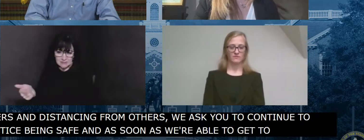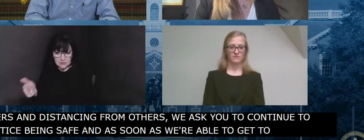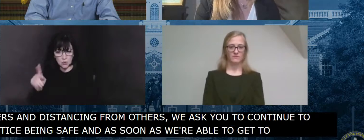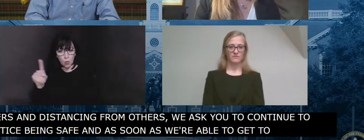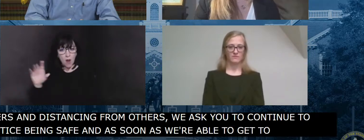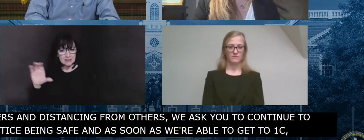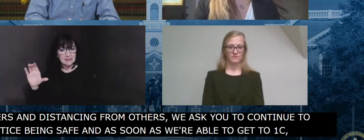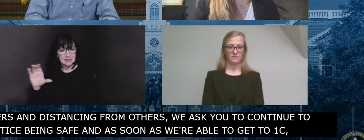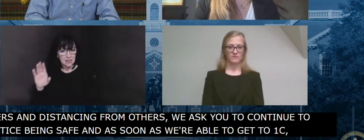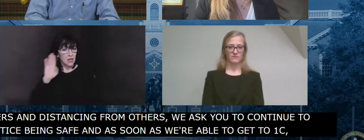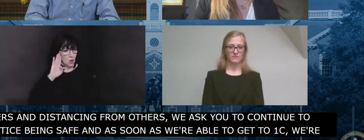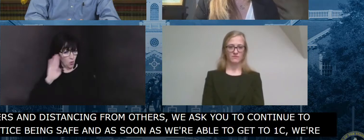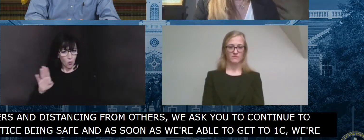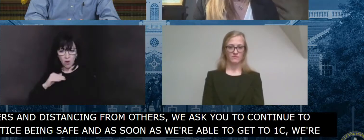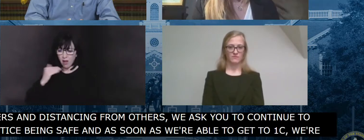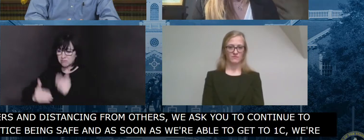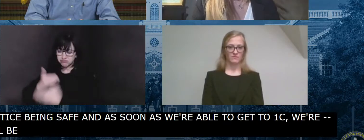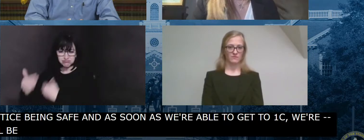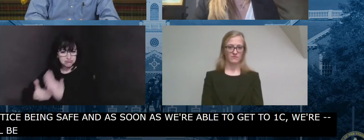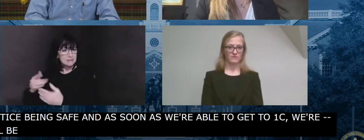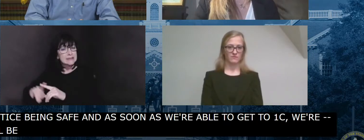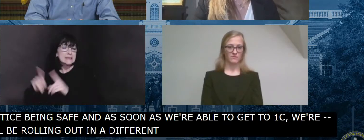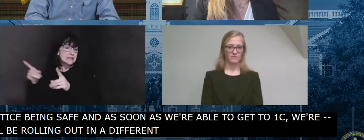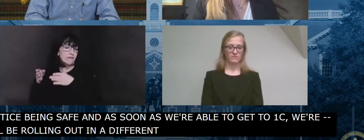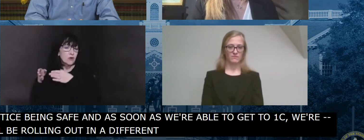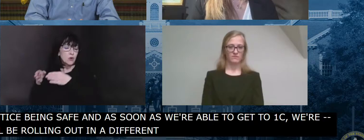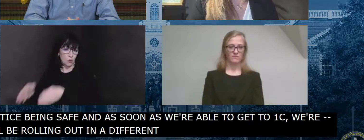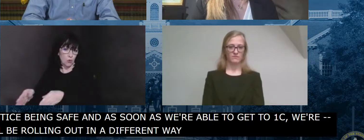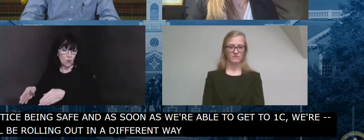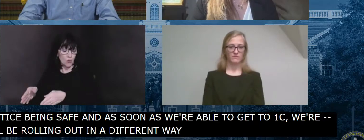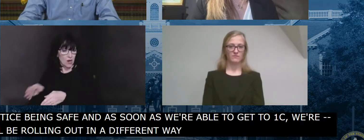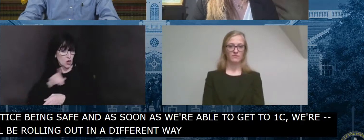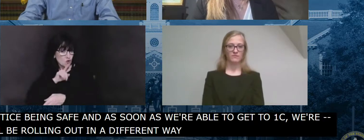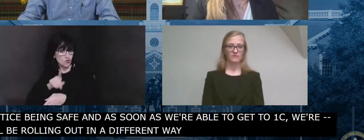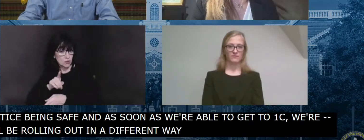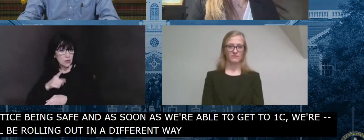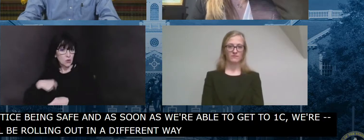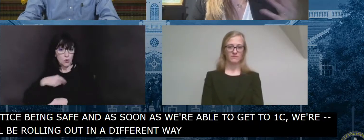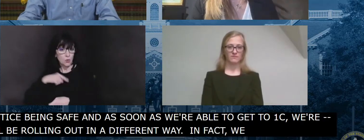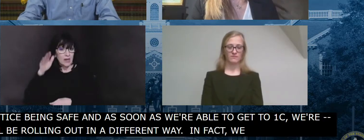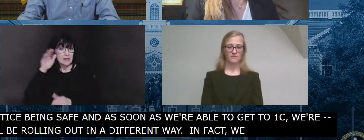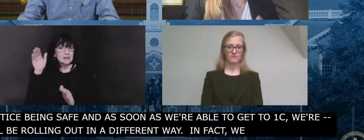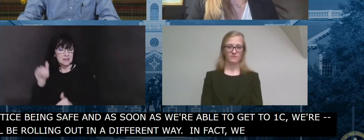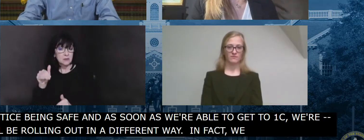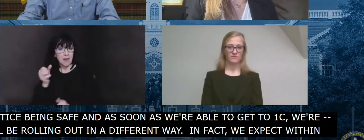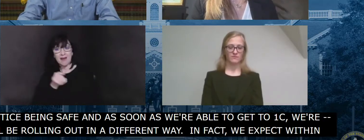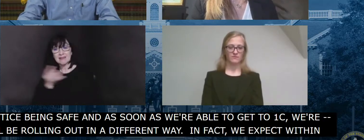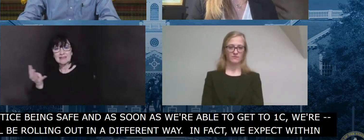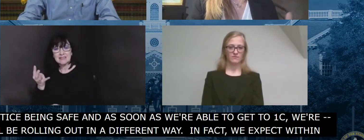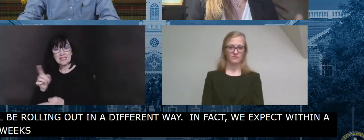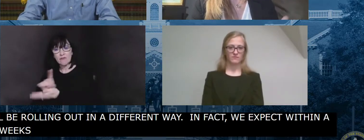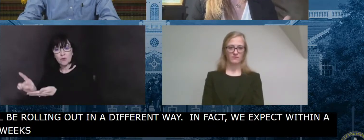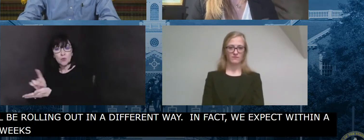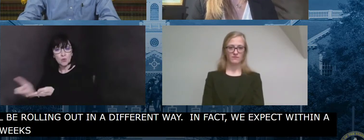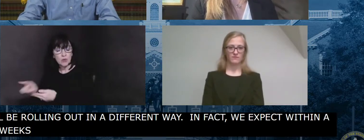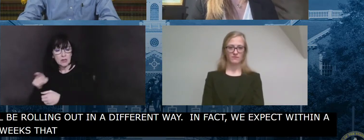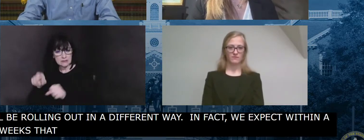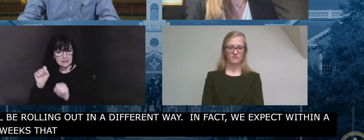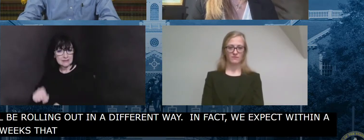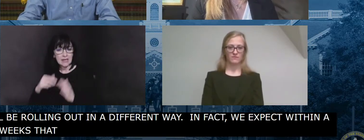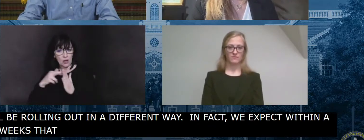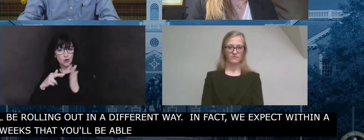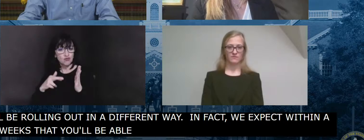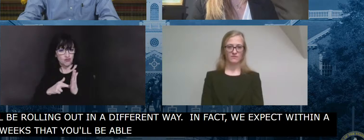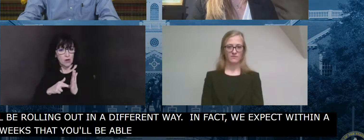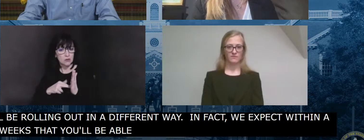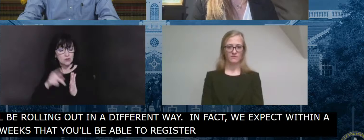we'll be rolling it out in a different way. In fact, we expect within a few weeks that you'll be able to register to get yourself on the